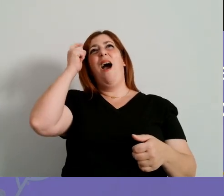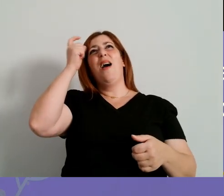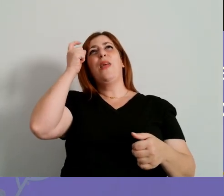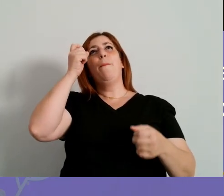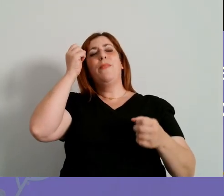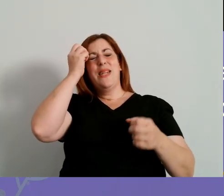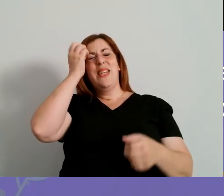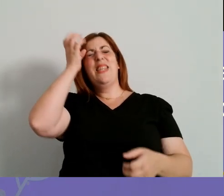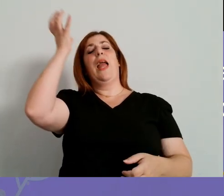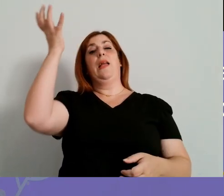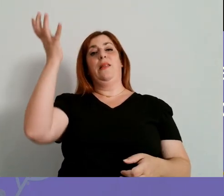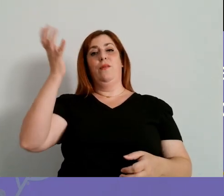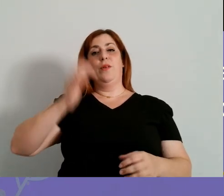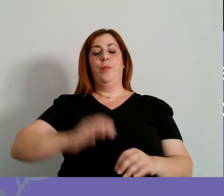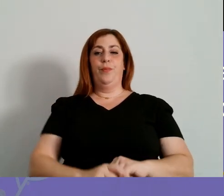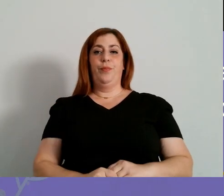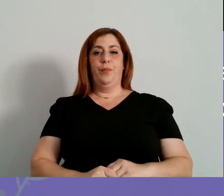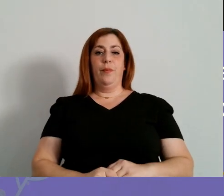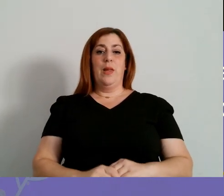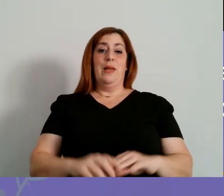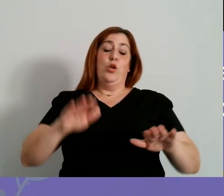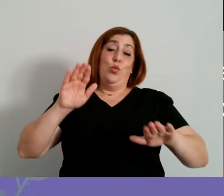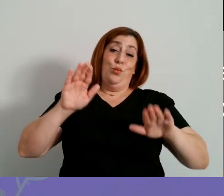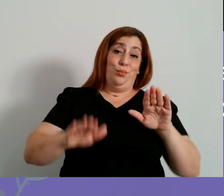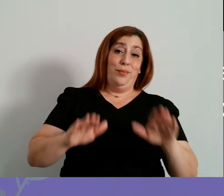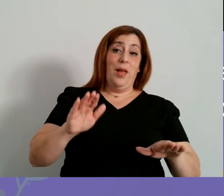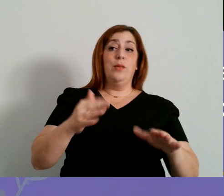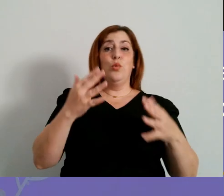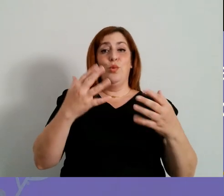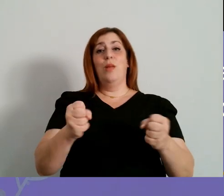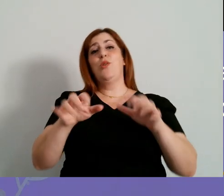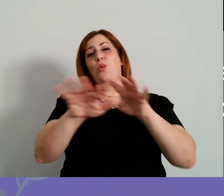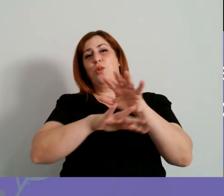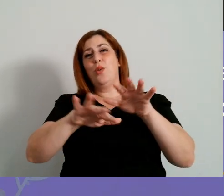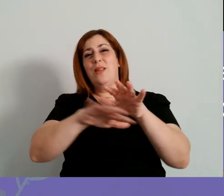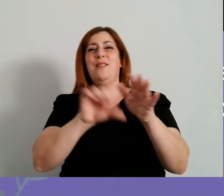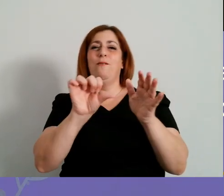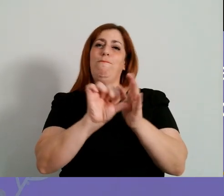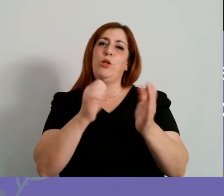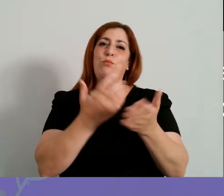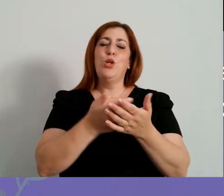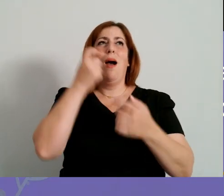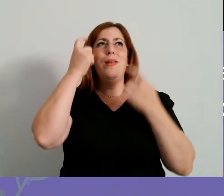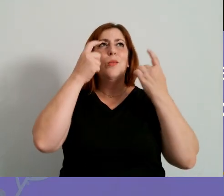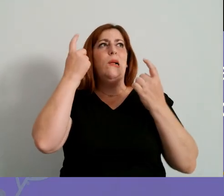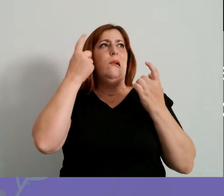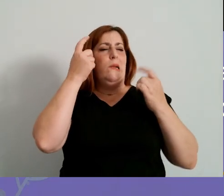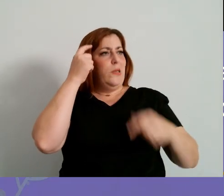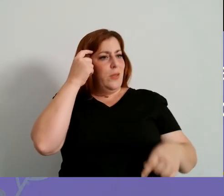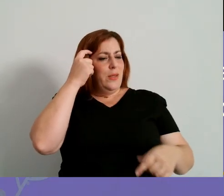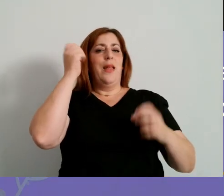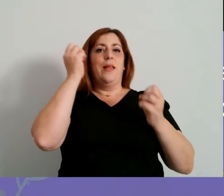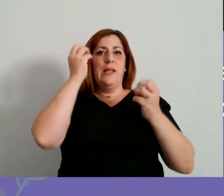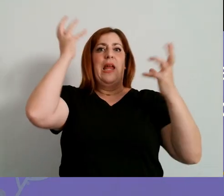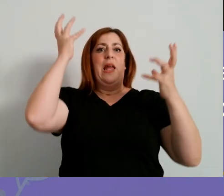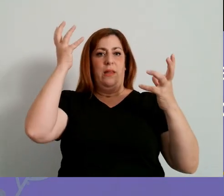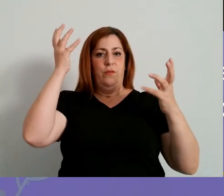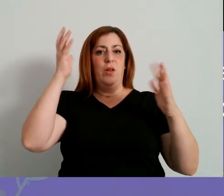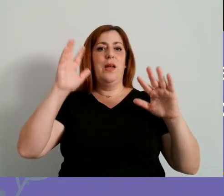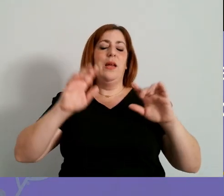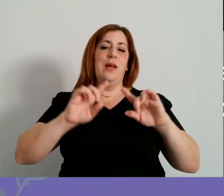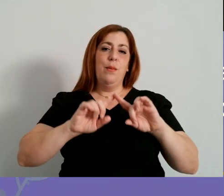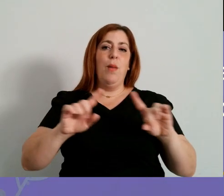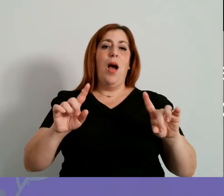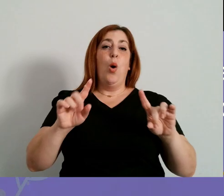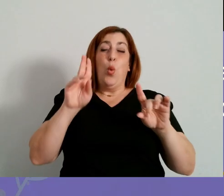or healthcare. But with a bit more creative thinking, even the smallest changes can mean the world to us. And aim for